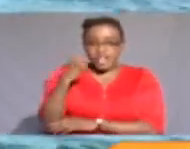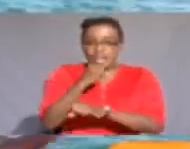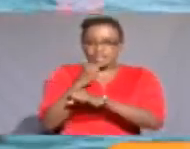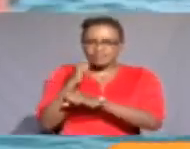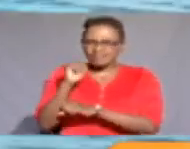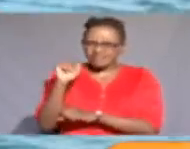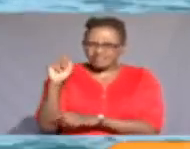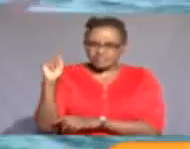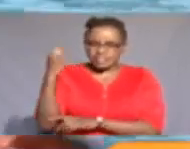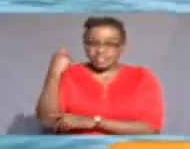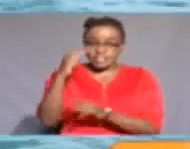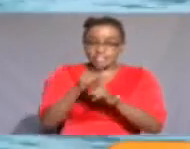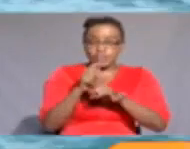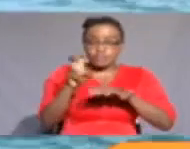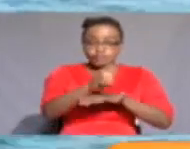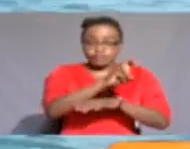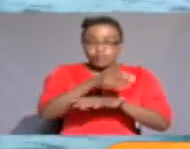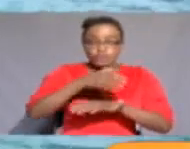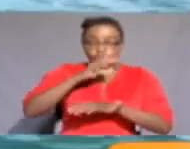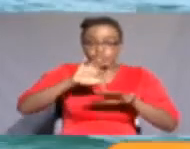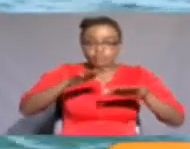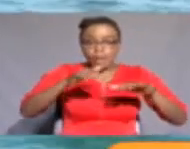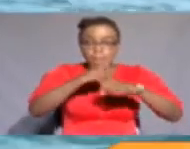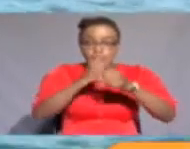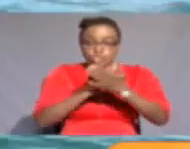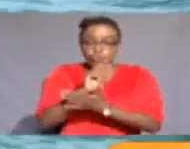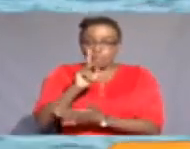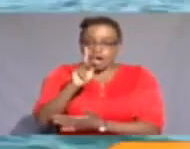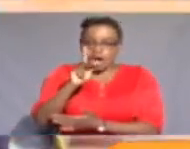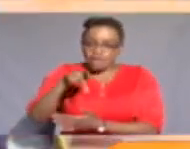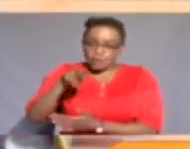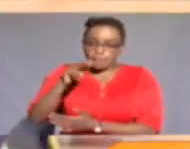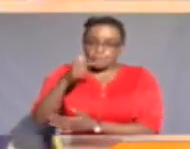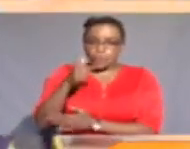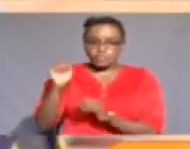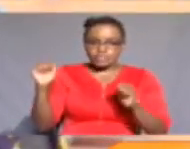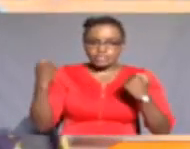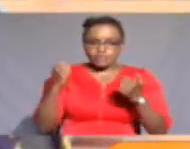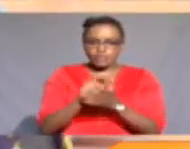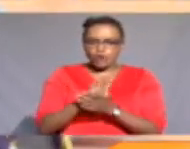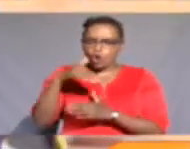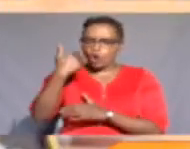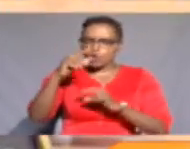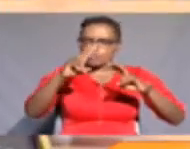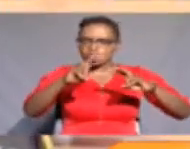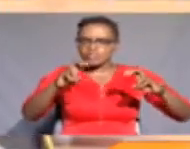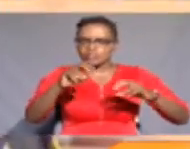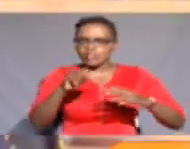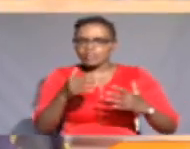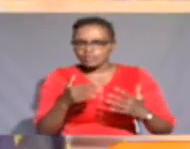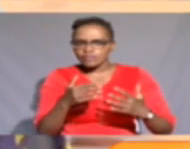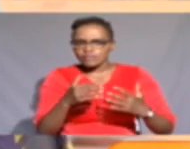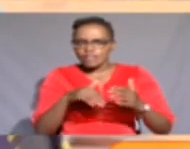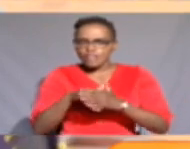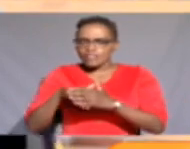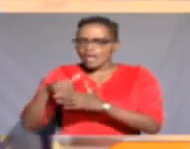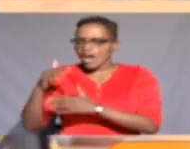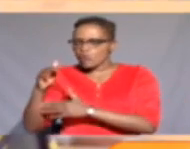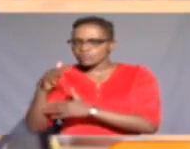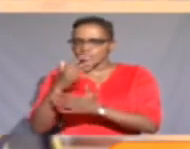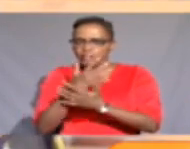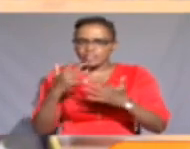here patrols the sea to ensure that the port is safe. We check the outbound and inbound